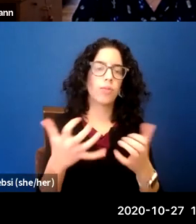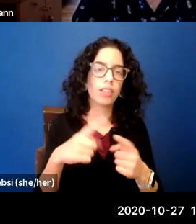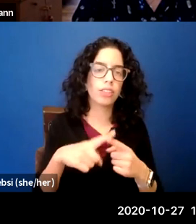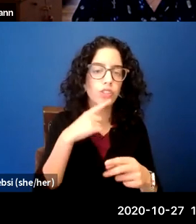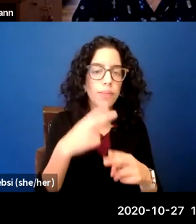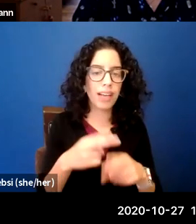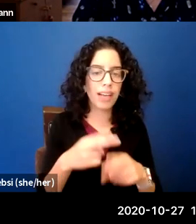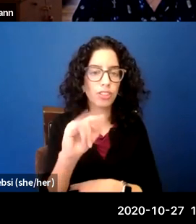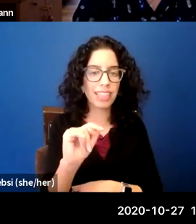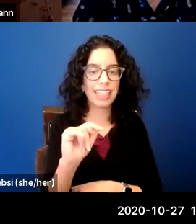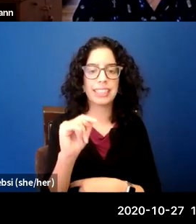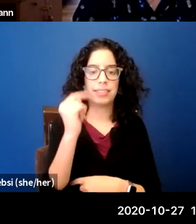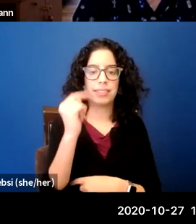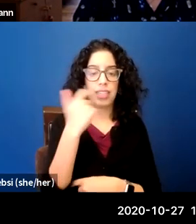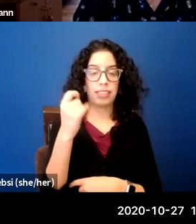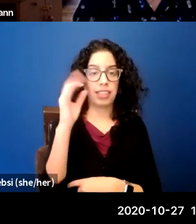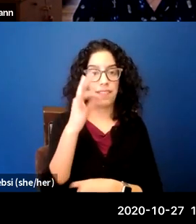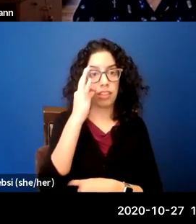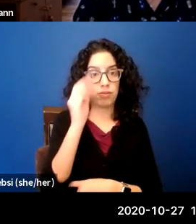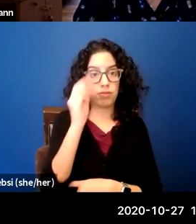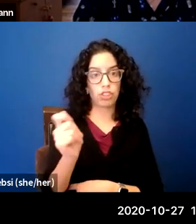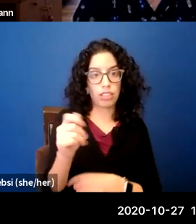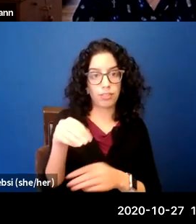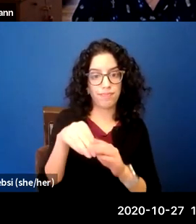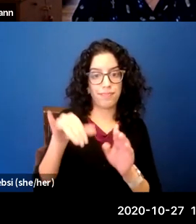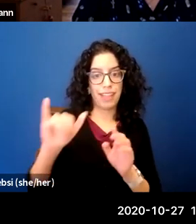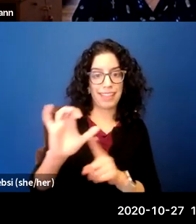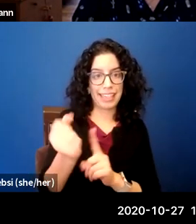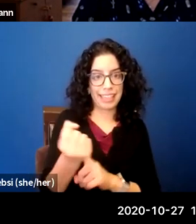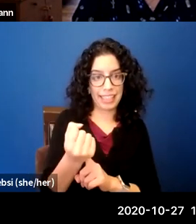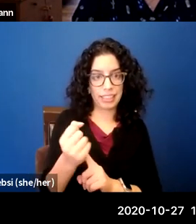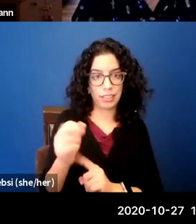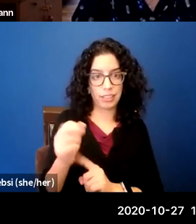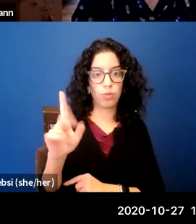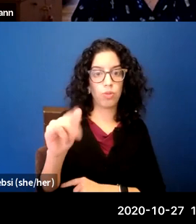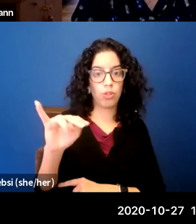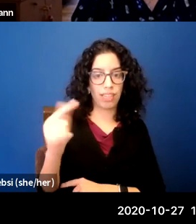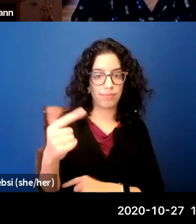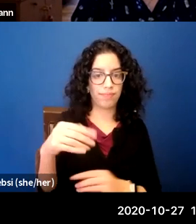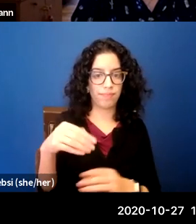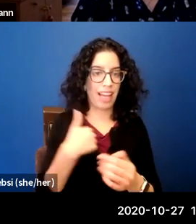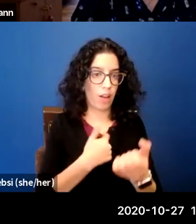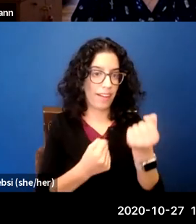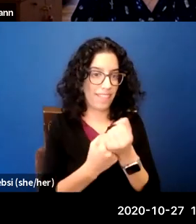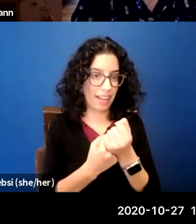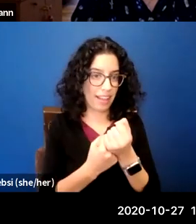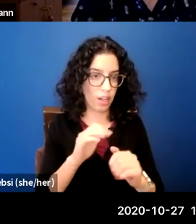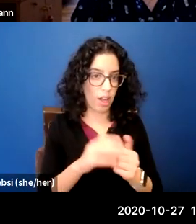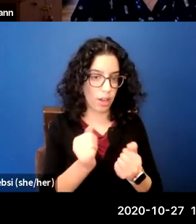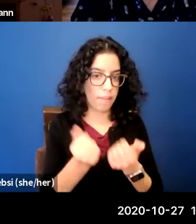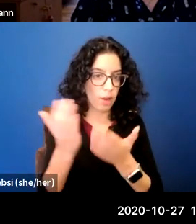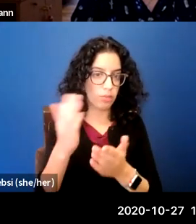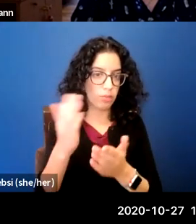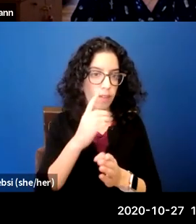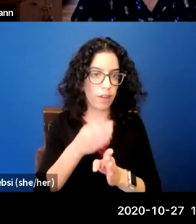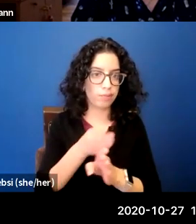Act context, but I still want to mention it because the federal judge in that case, ruling in